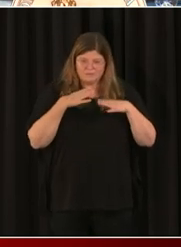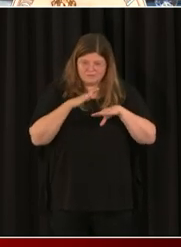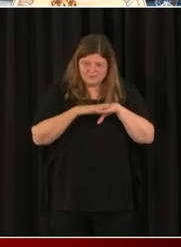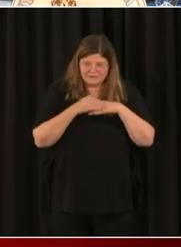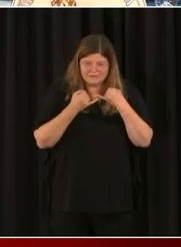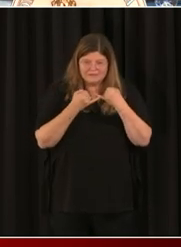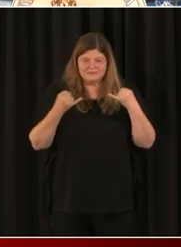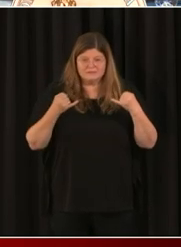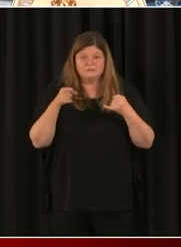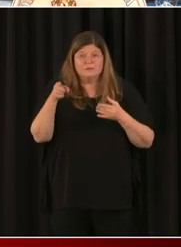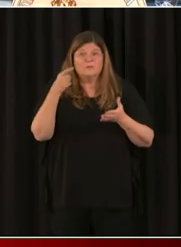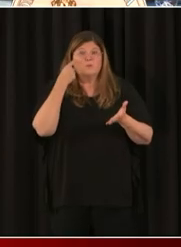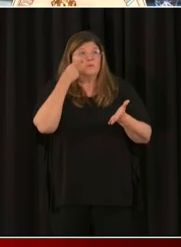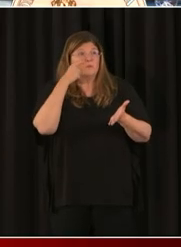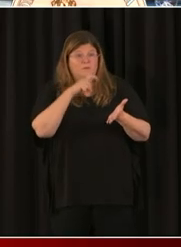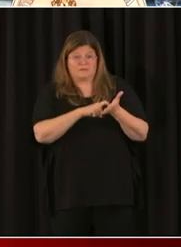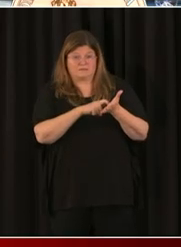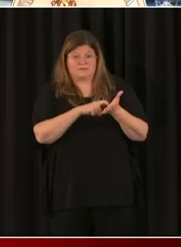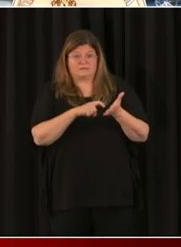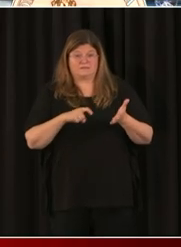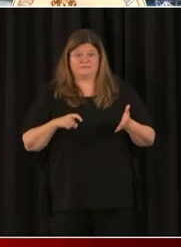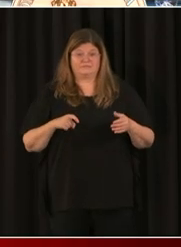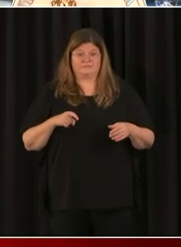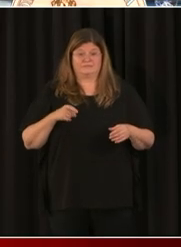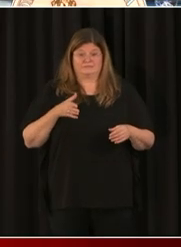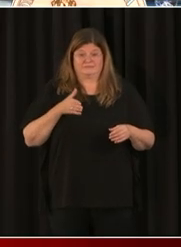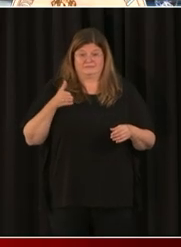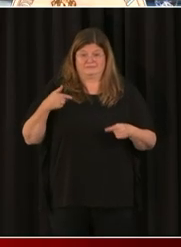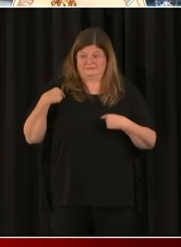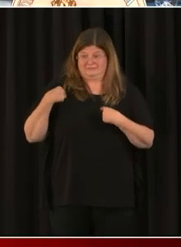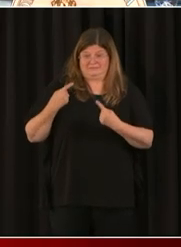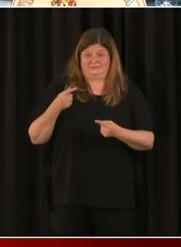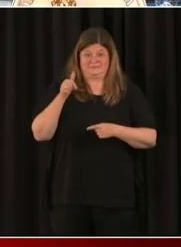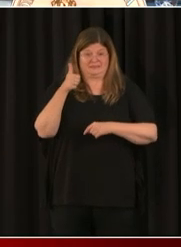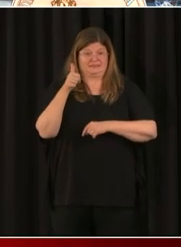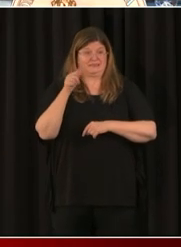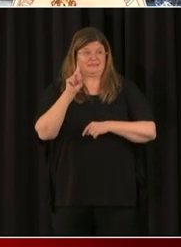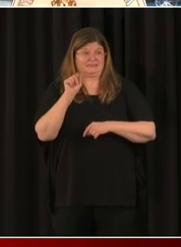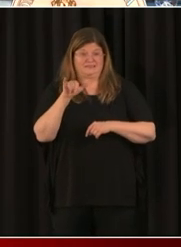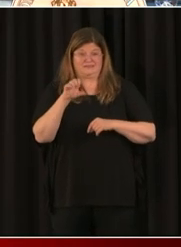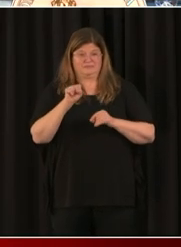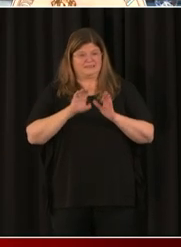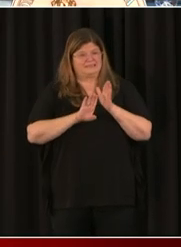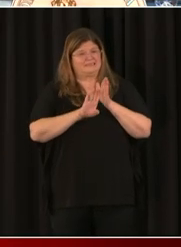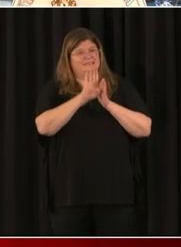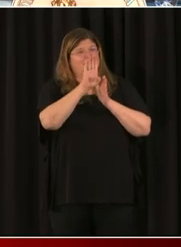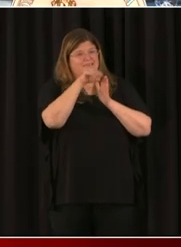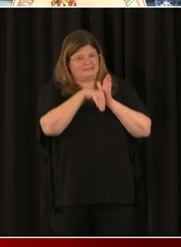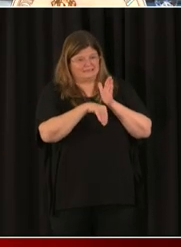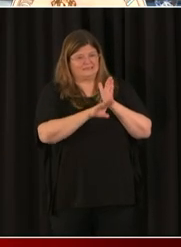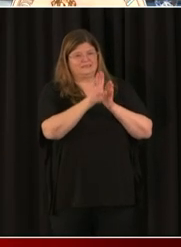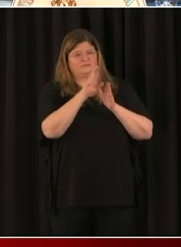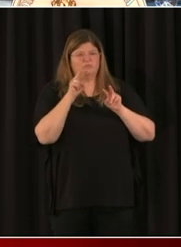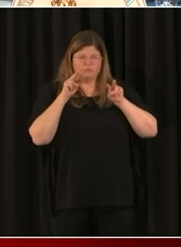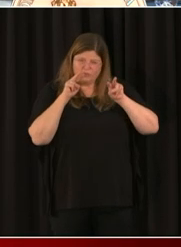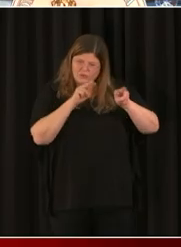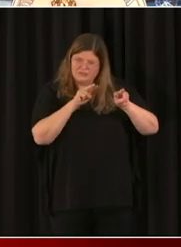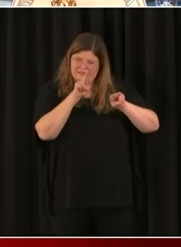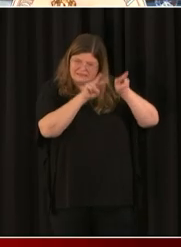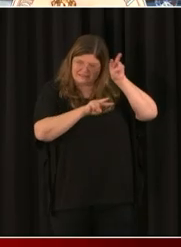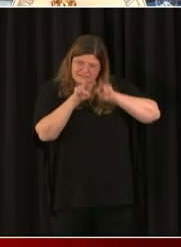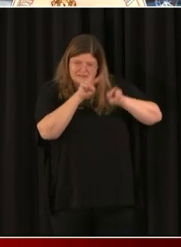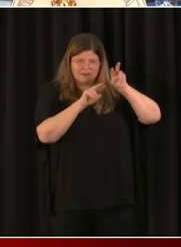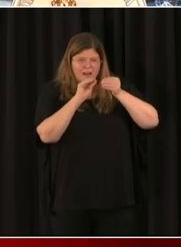You have noticed over those days some ups and downs in those numbers. I'm pleased to see that today the